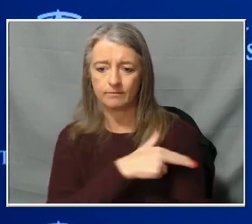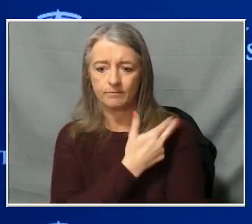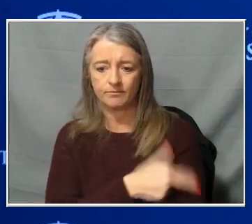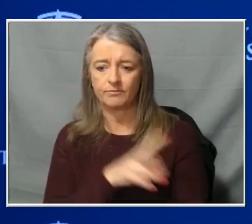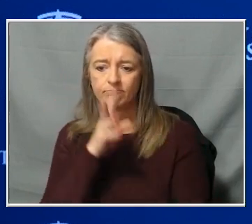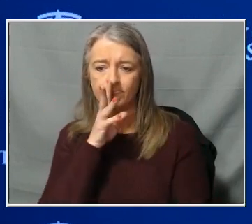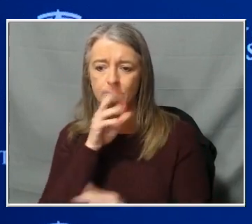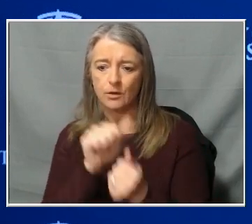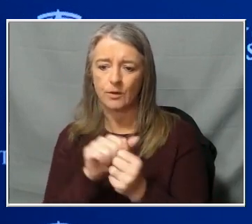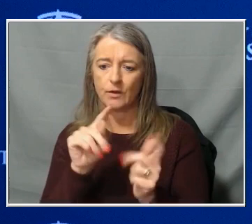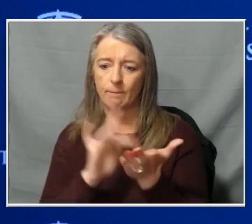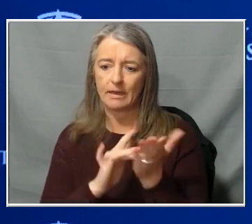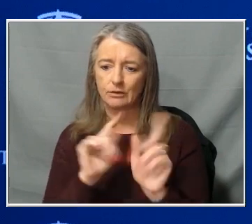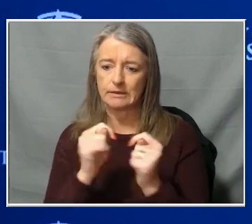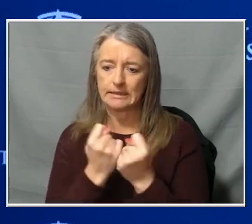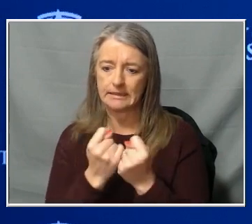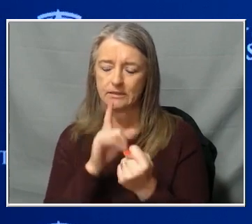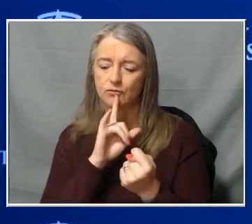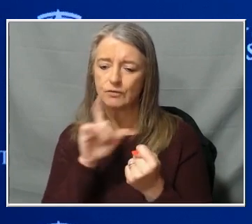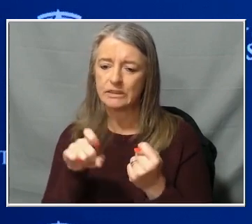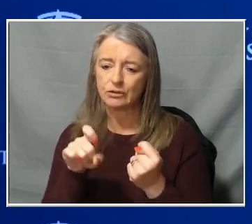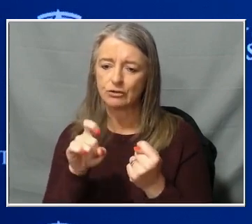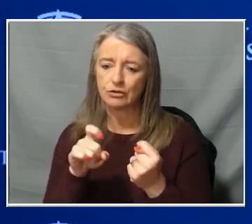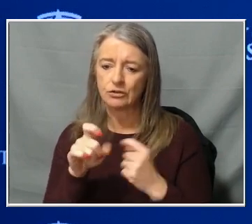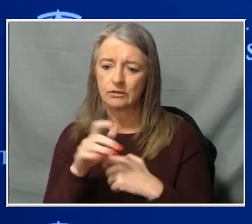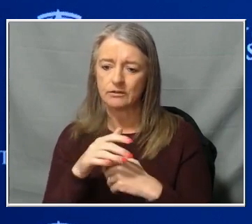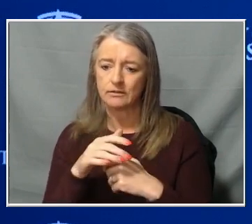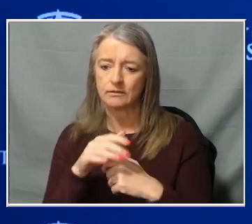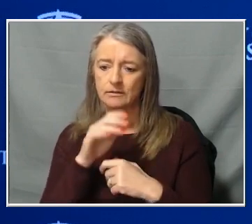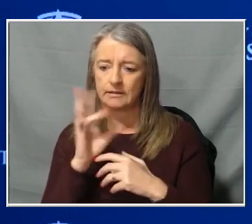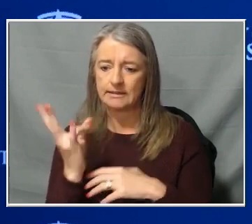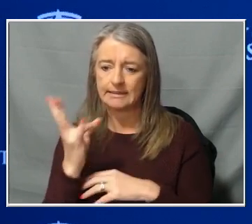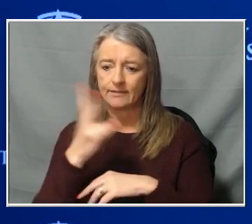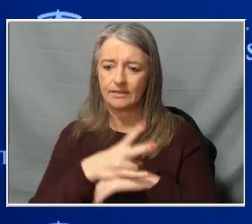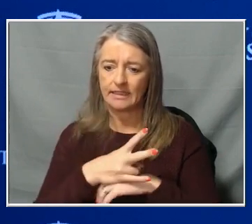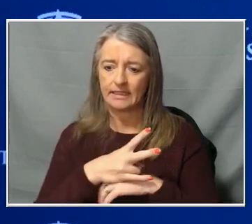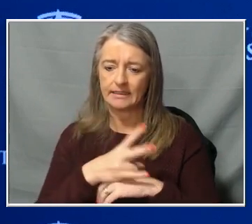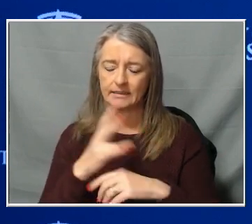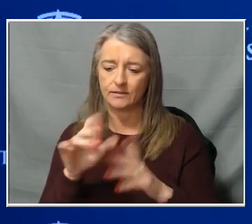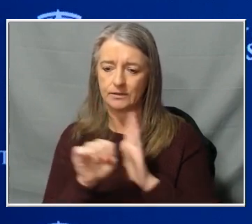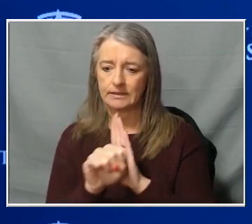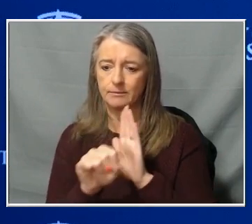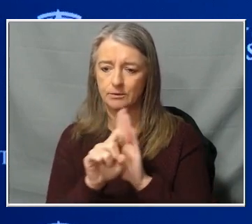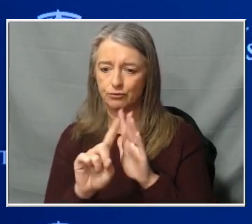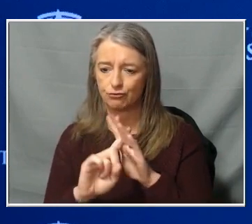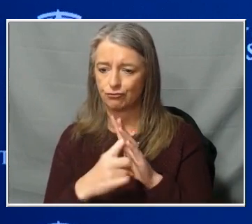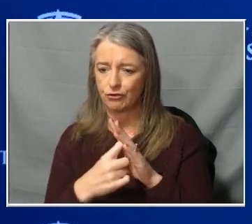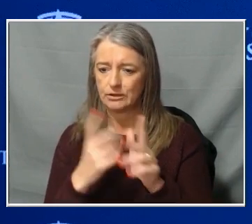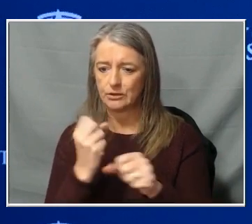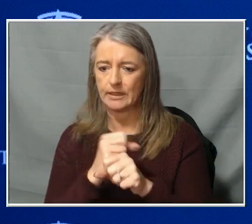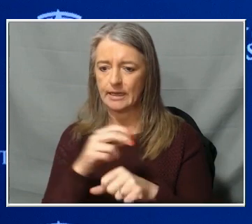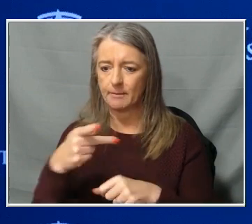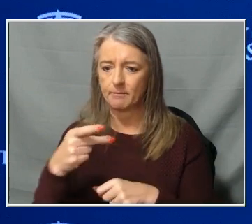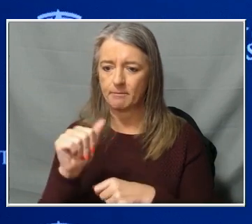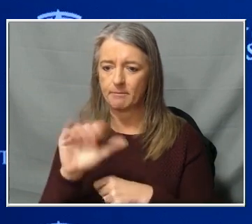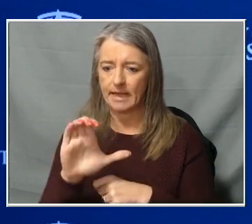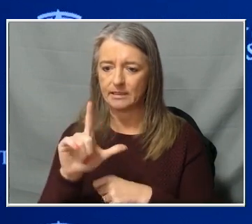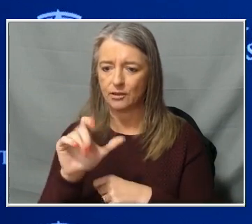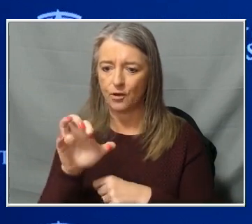your medical team about that. And really, you should be 7 days or less from when your symptoms started to get Paxlovid